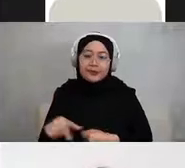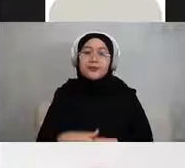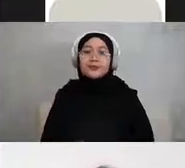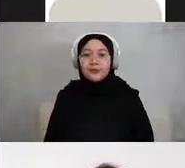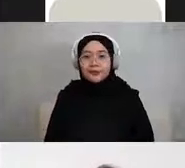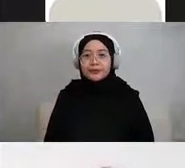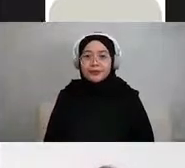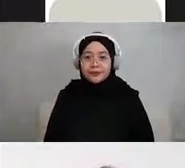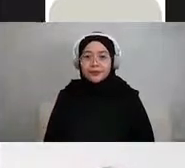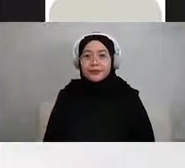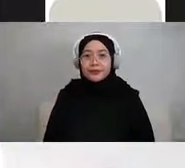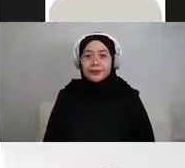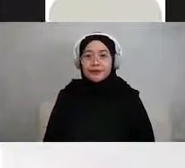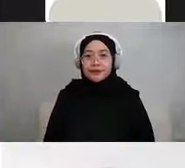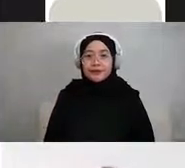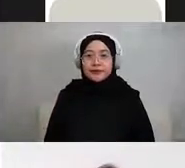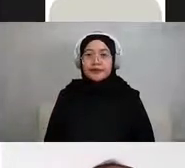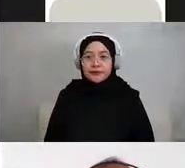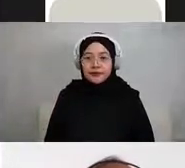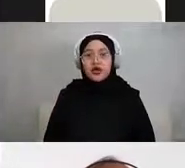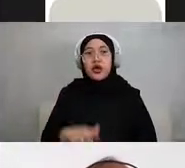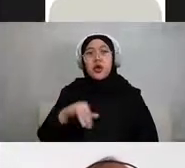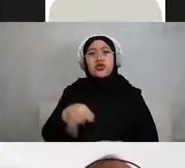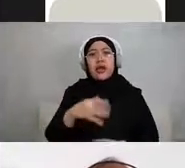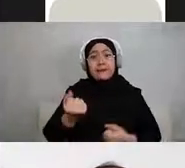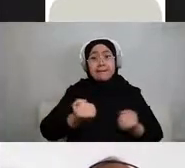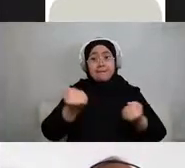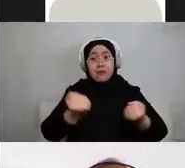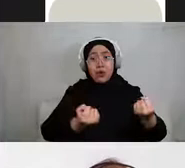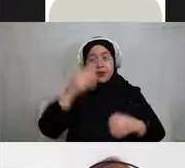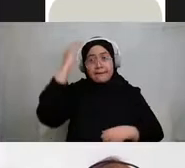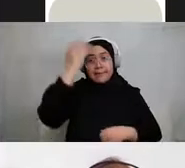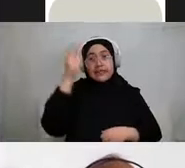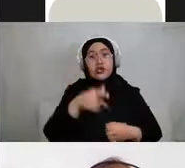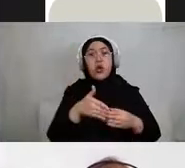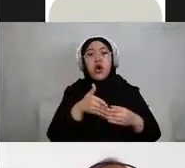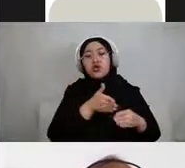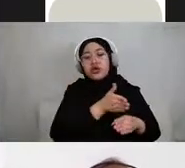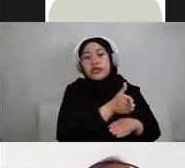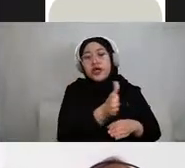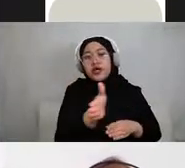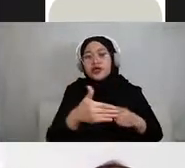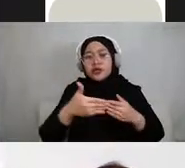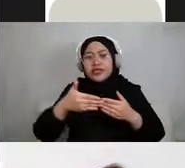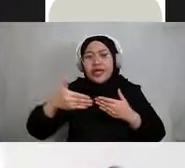routes we can plan. All the longer routes and the total longer schedule for the day.